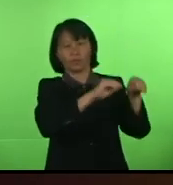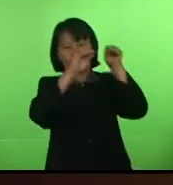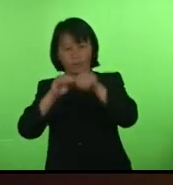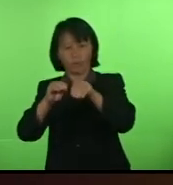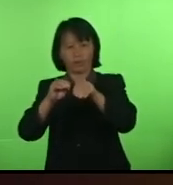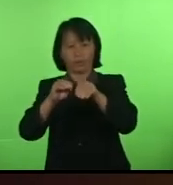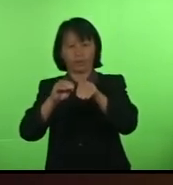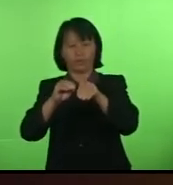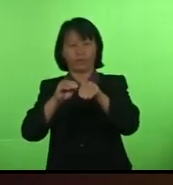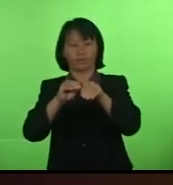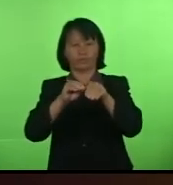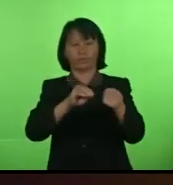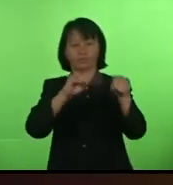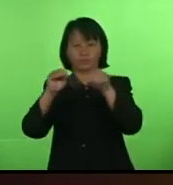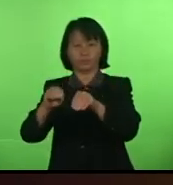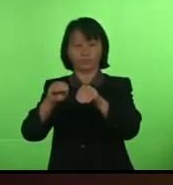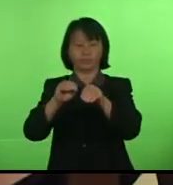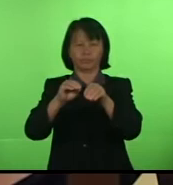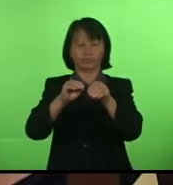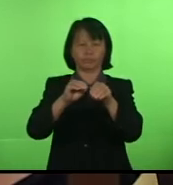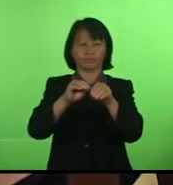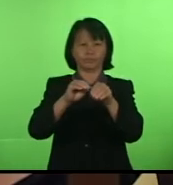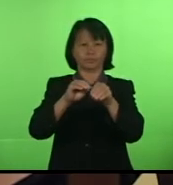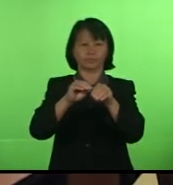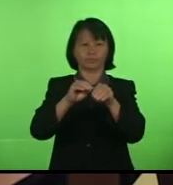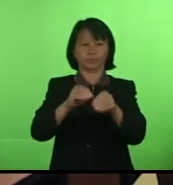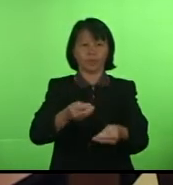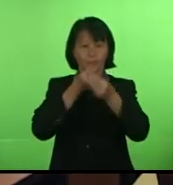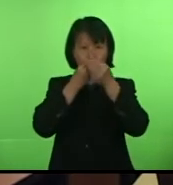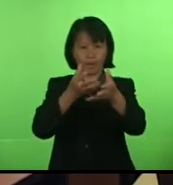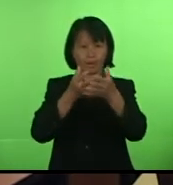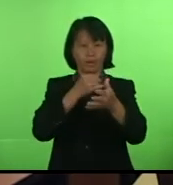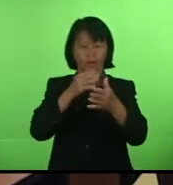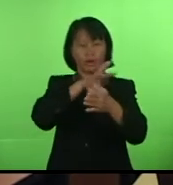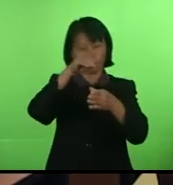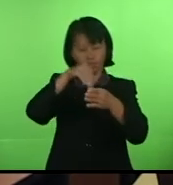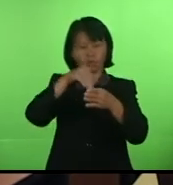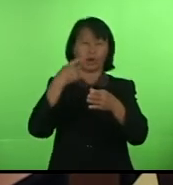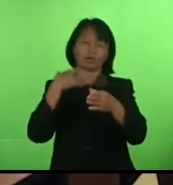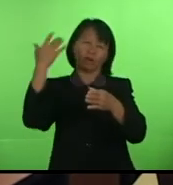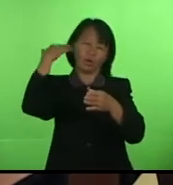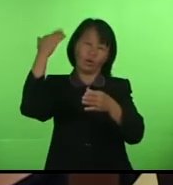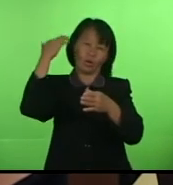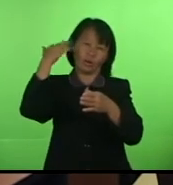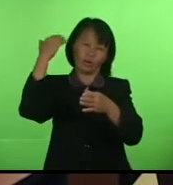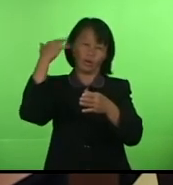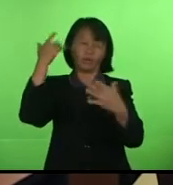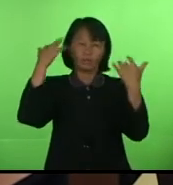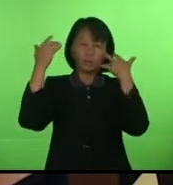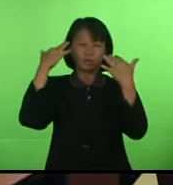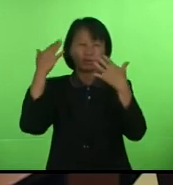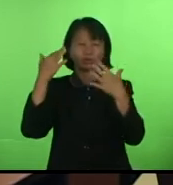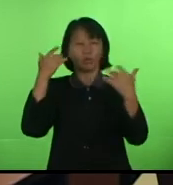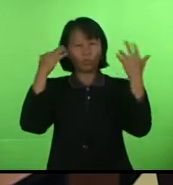received information. It also indicates the effort of noise, Okay, this model indicates the effect